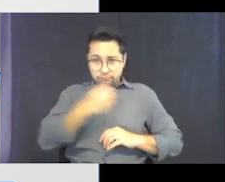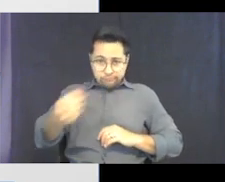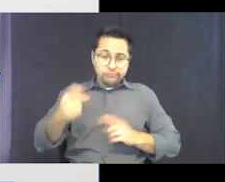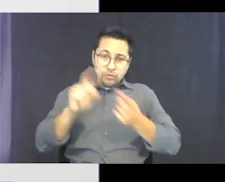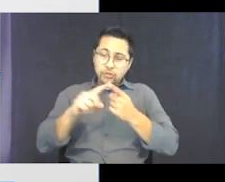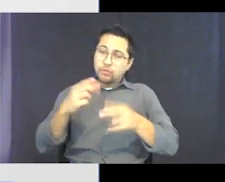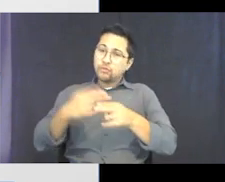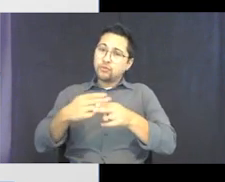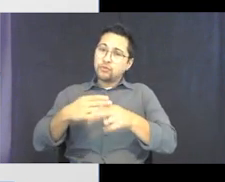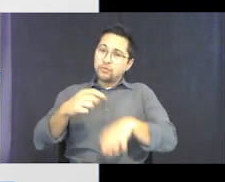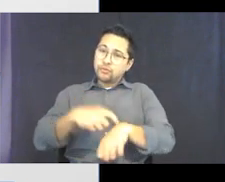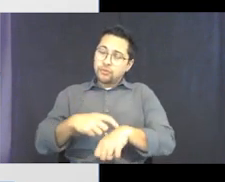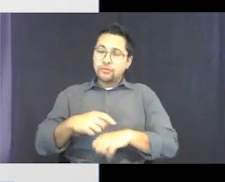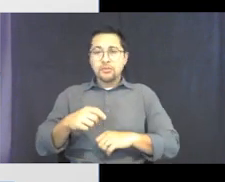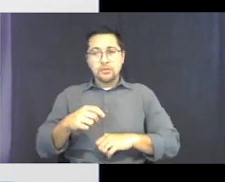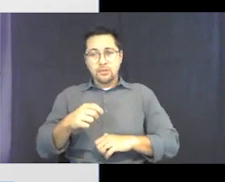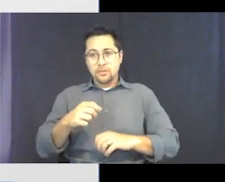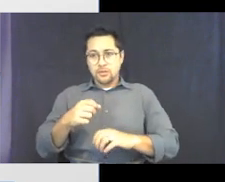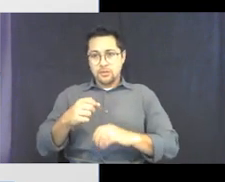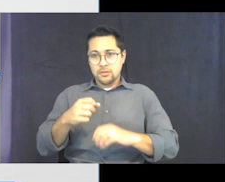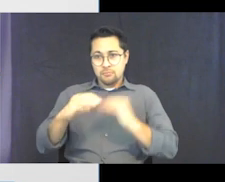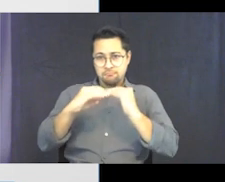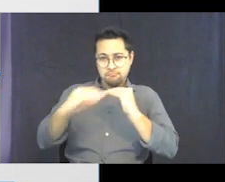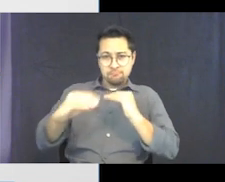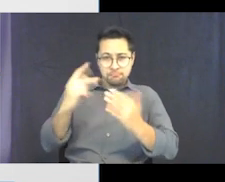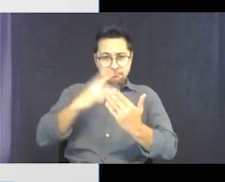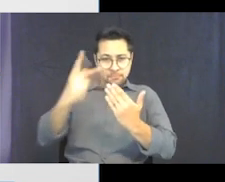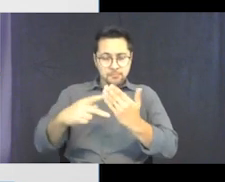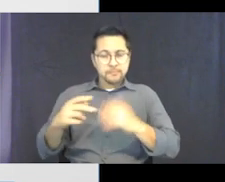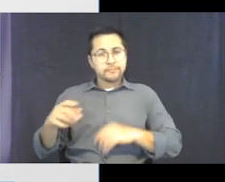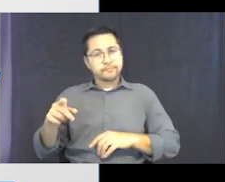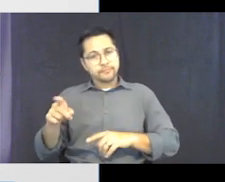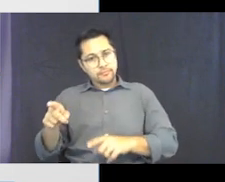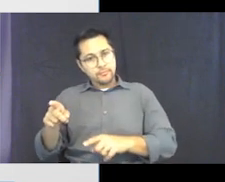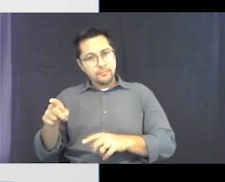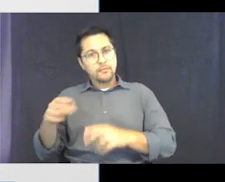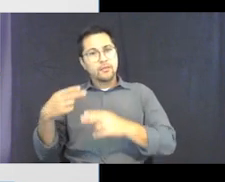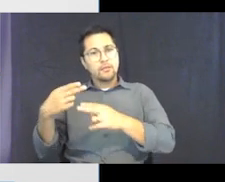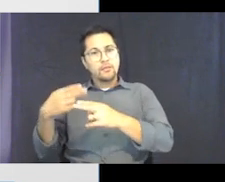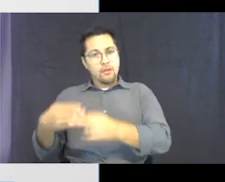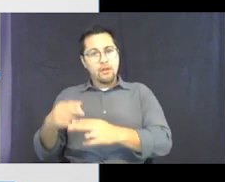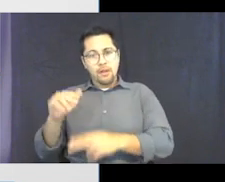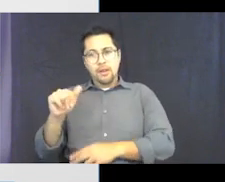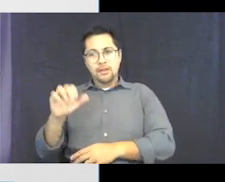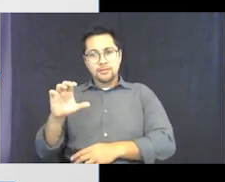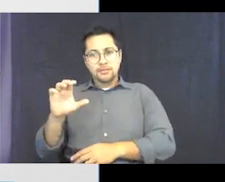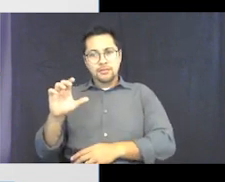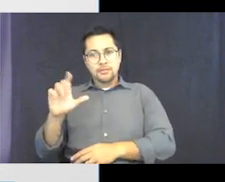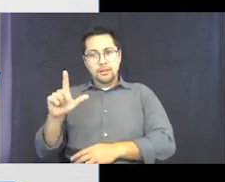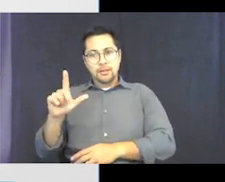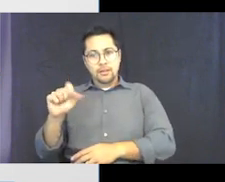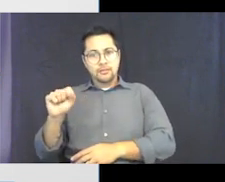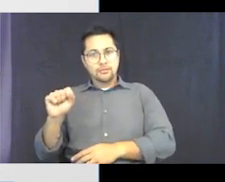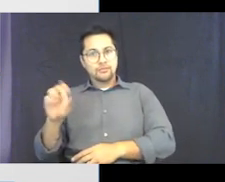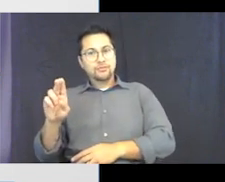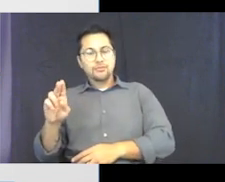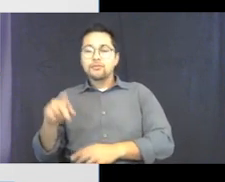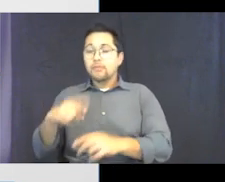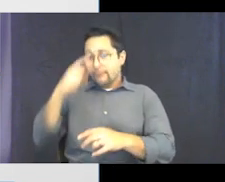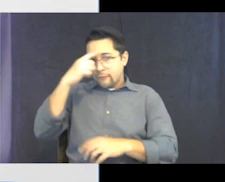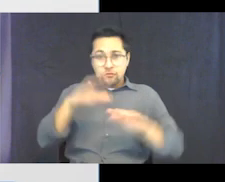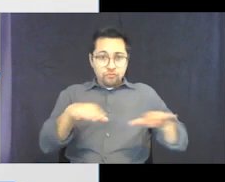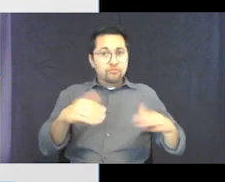short-term psychiatric stabilization program, also known as a CSU. Also, for children, we have